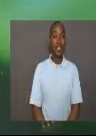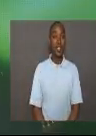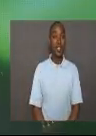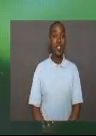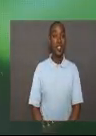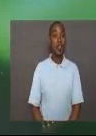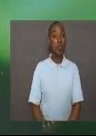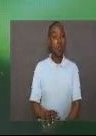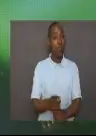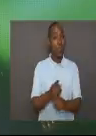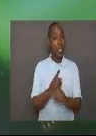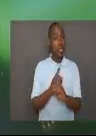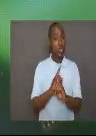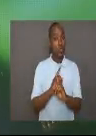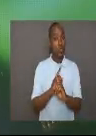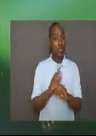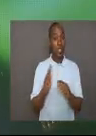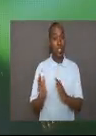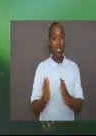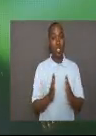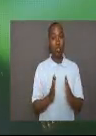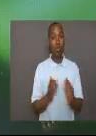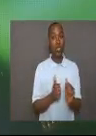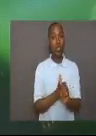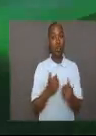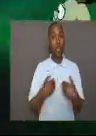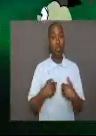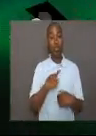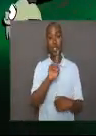Please answer the following questions.